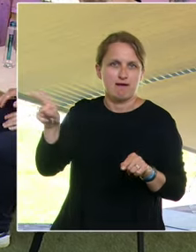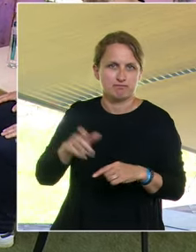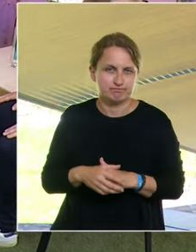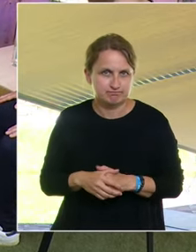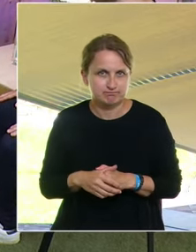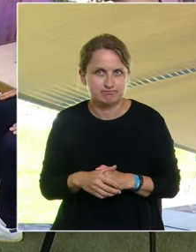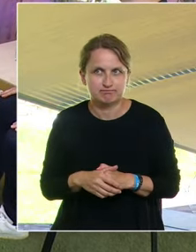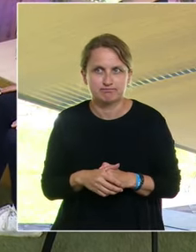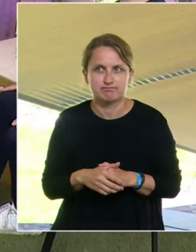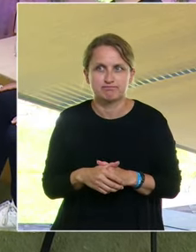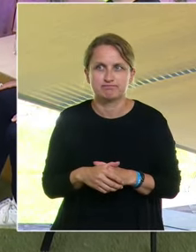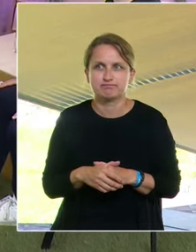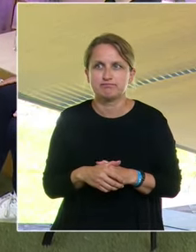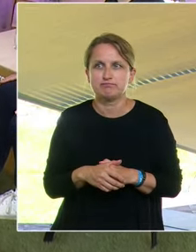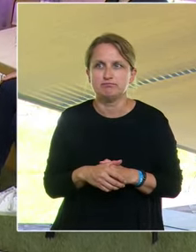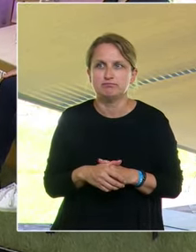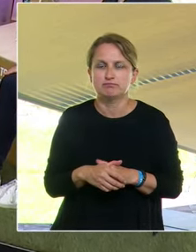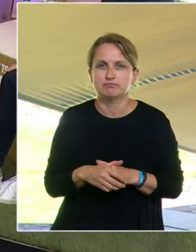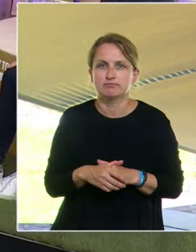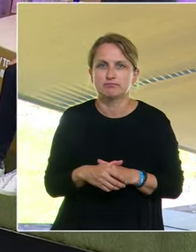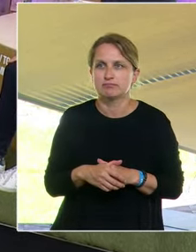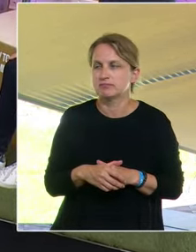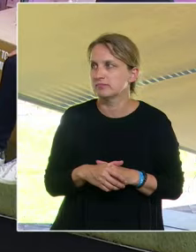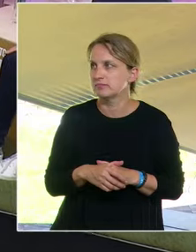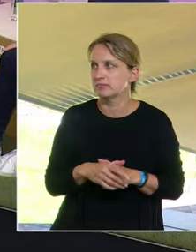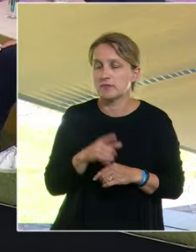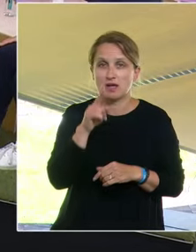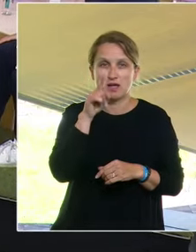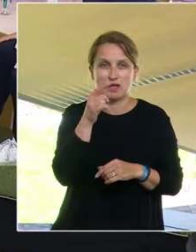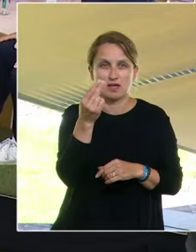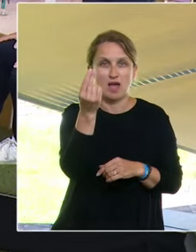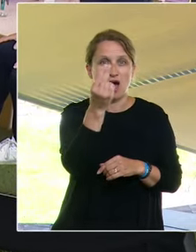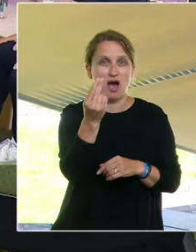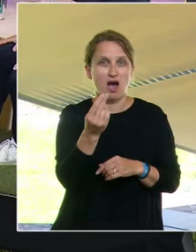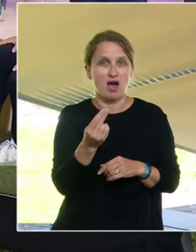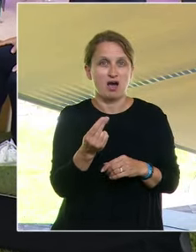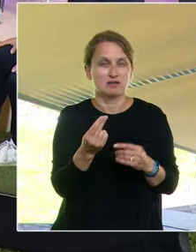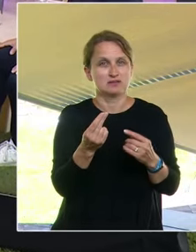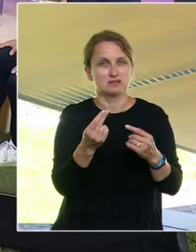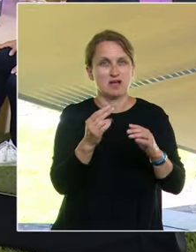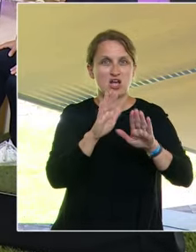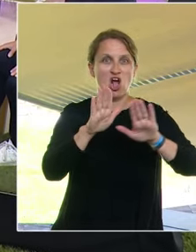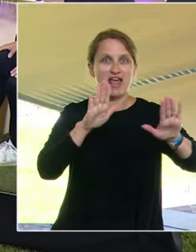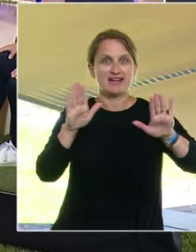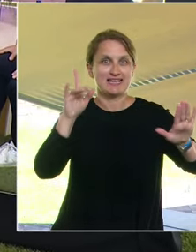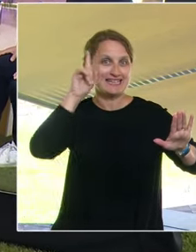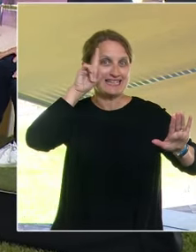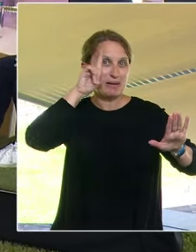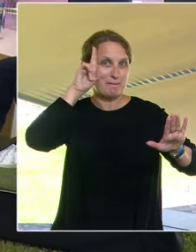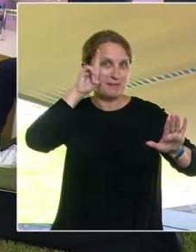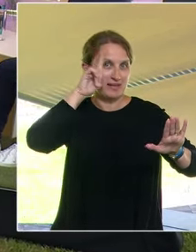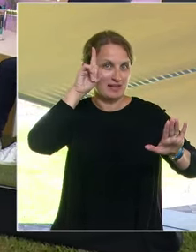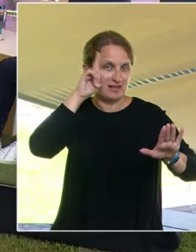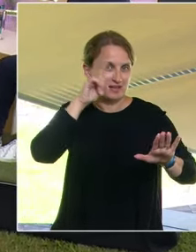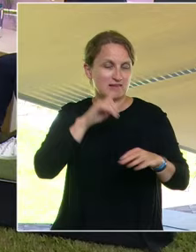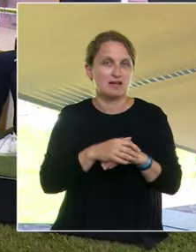is making waves. And the name of the gallery is Nifrost, so it's fully digital. Google